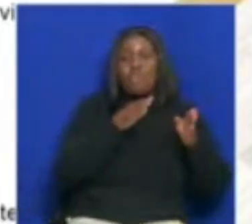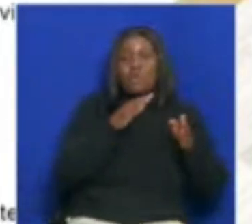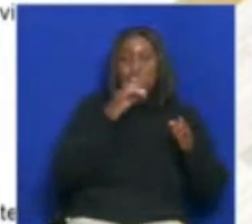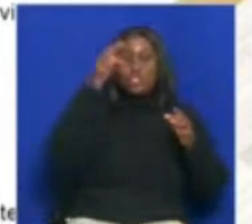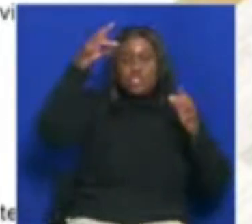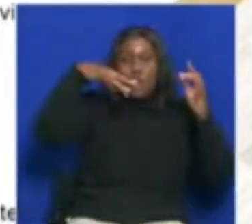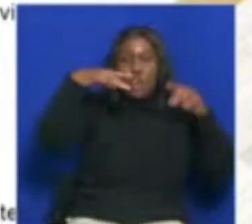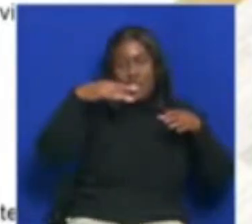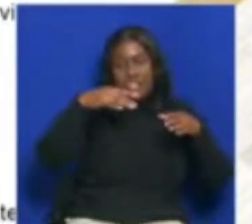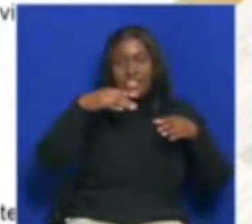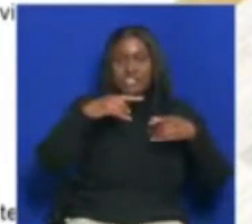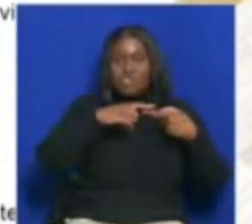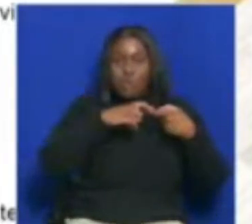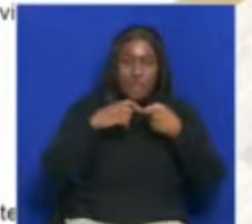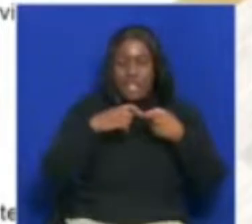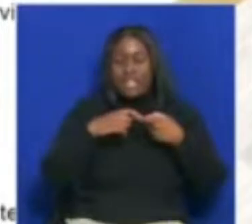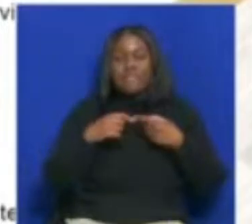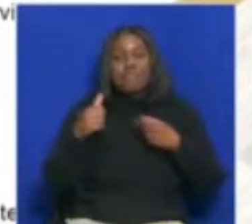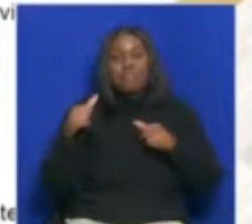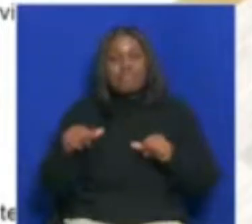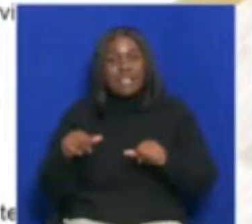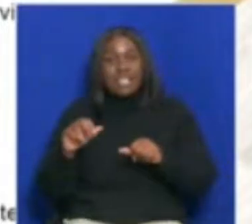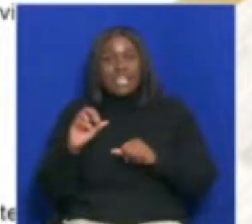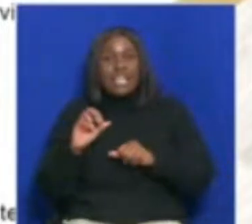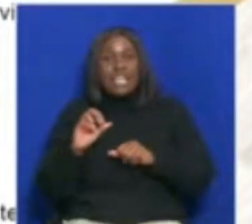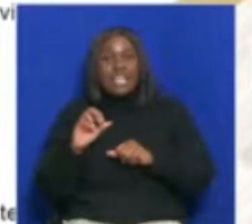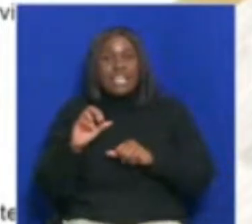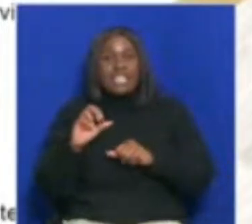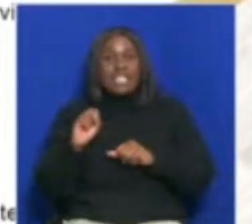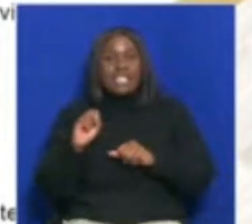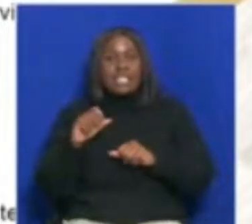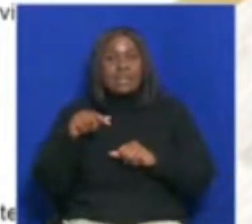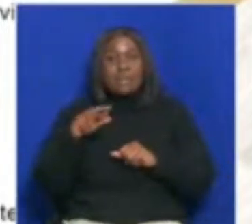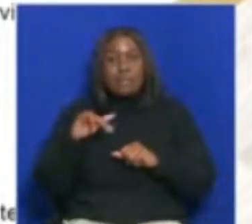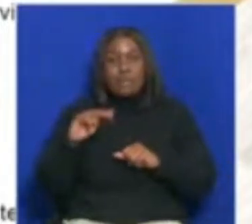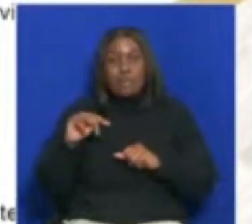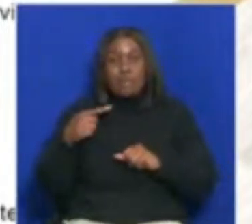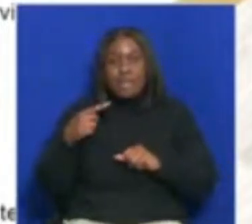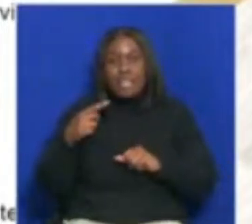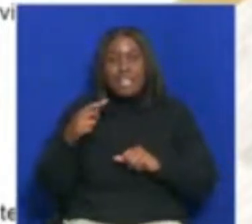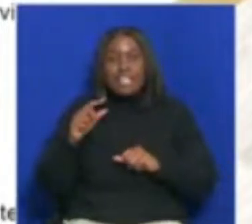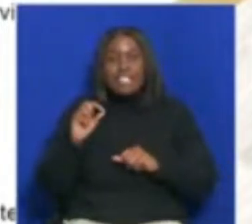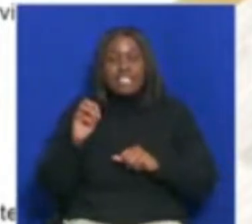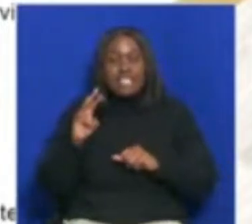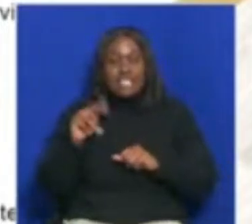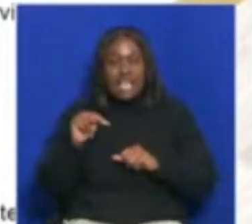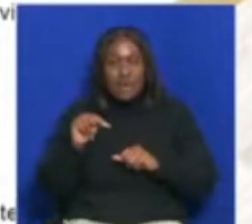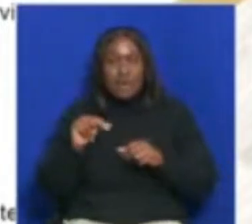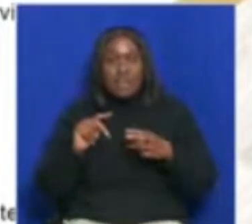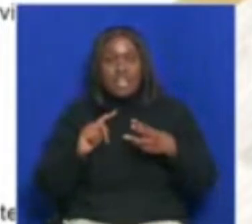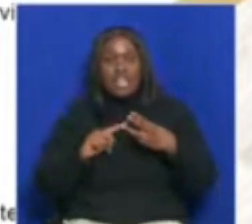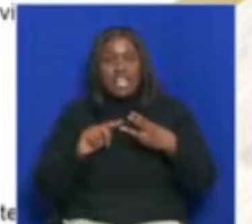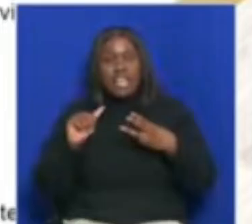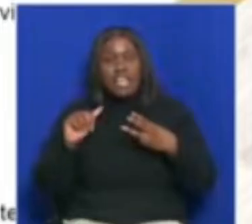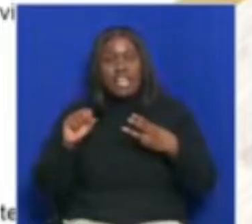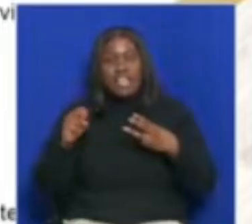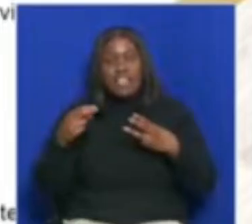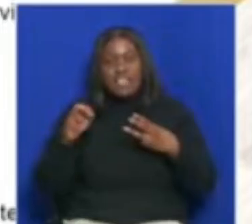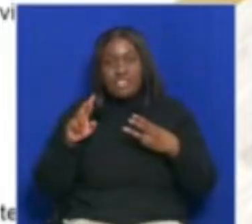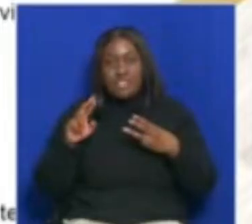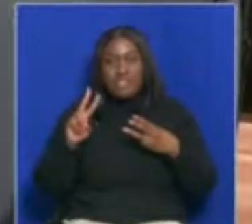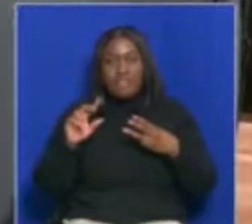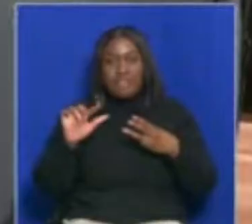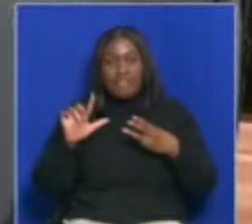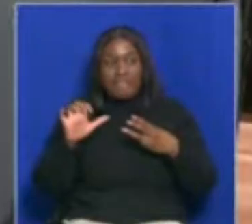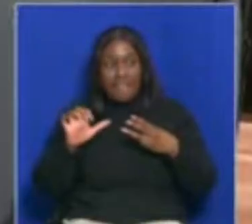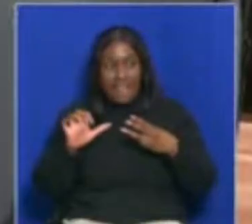Springtown, Asherville, Sydenham, Overport, and the N2. Now, what you haven't mentioned in